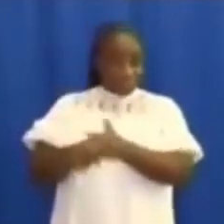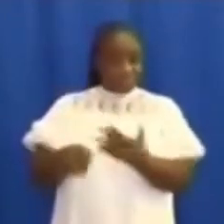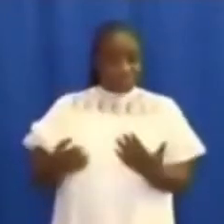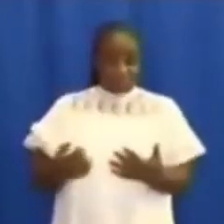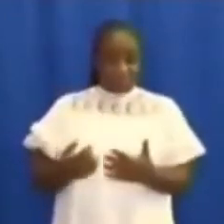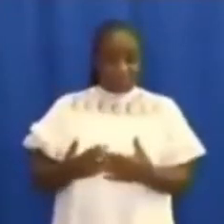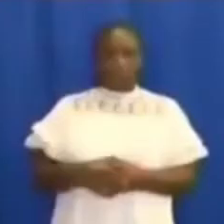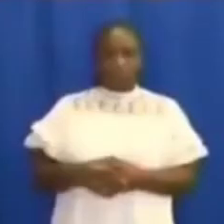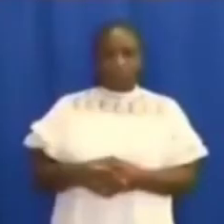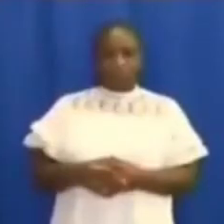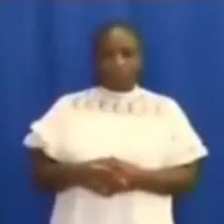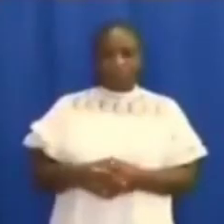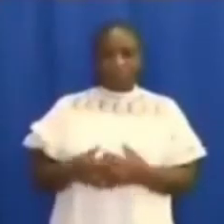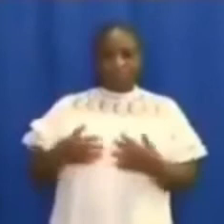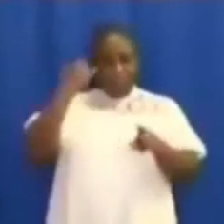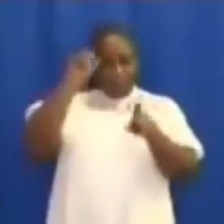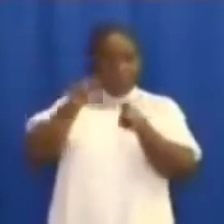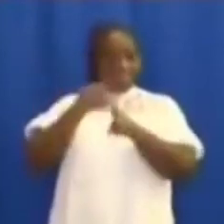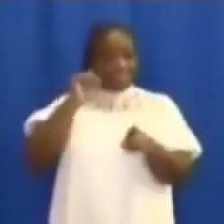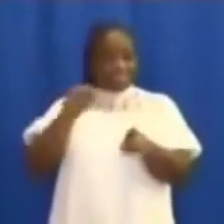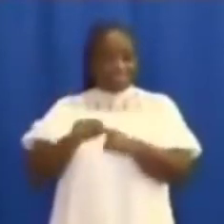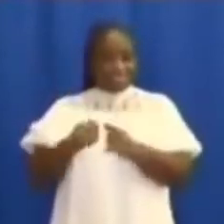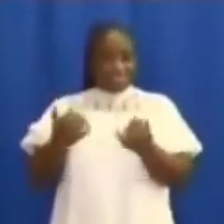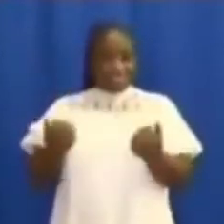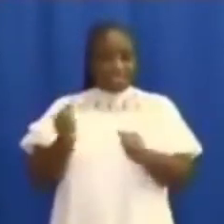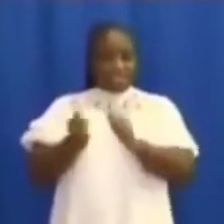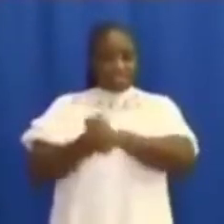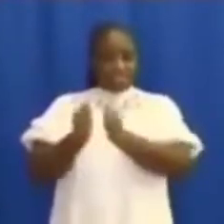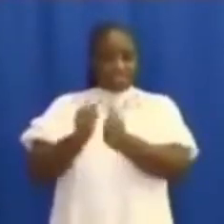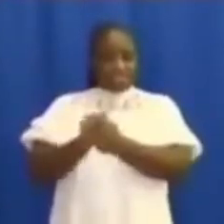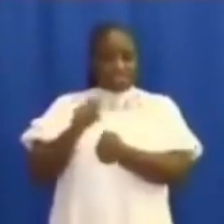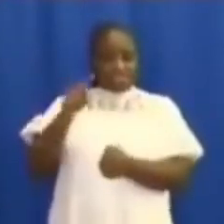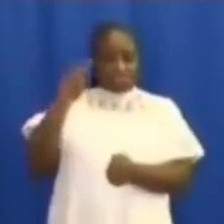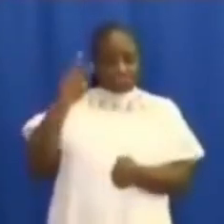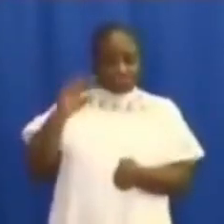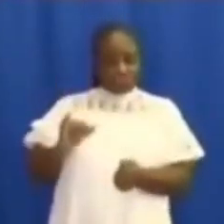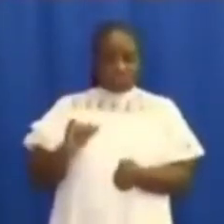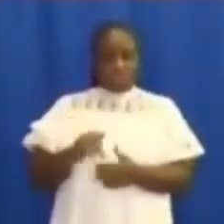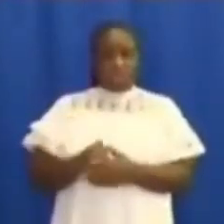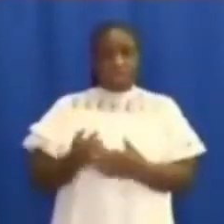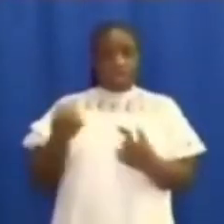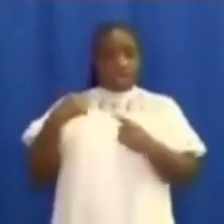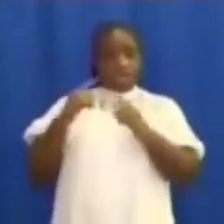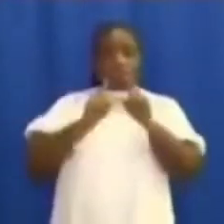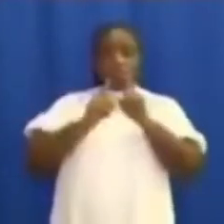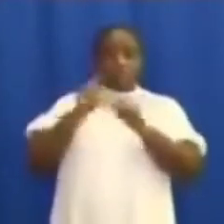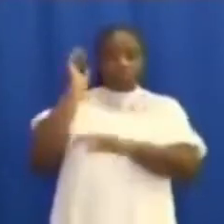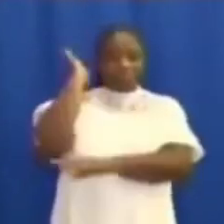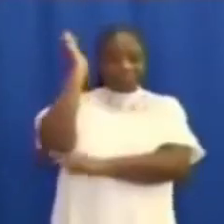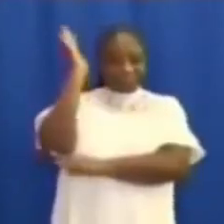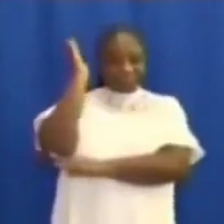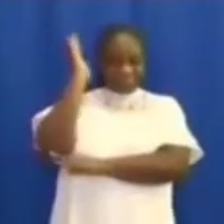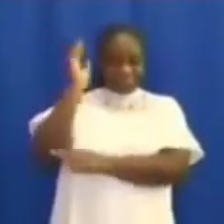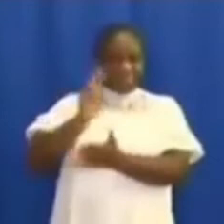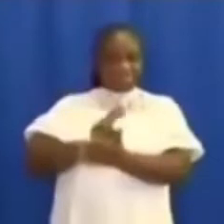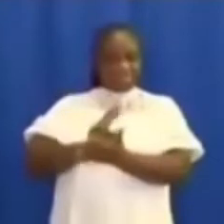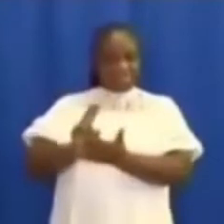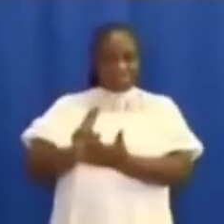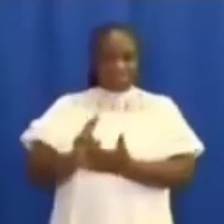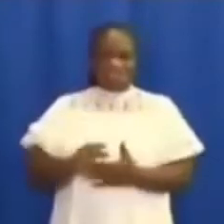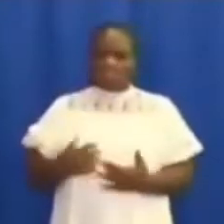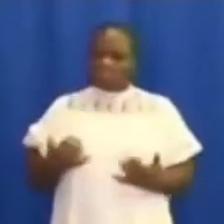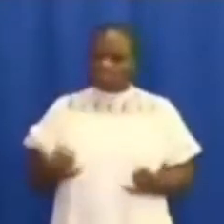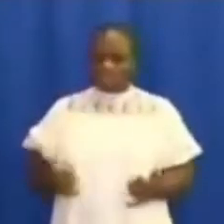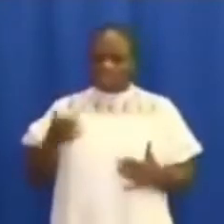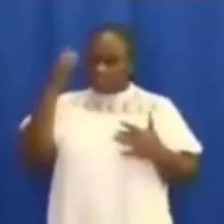pandemic. Enuanom, ifibra minemo kasaya no, na ochimienu ni, yayere no